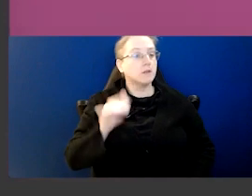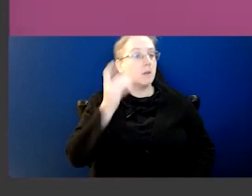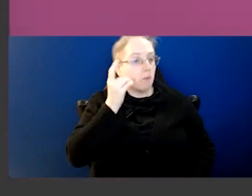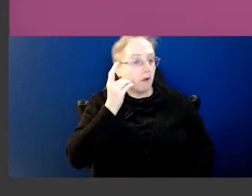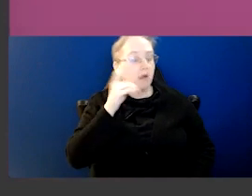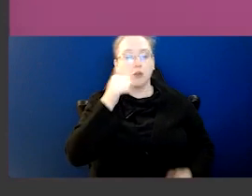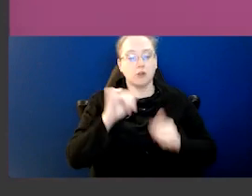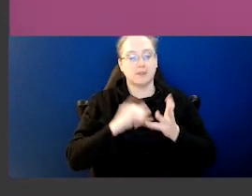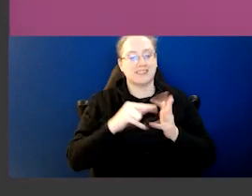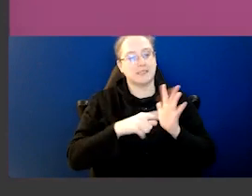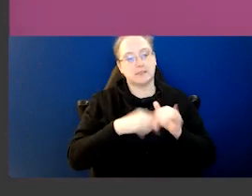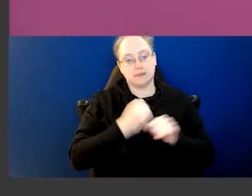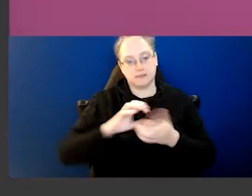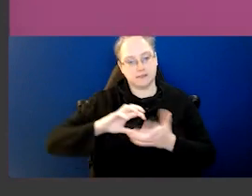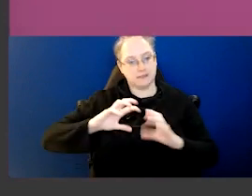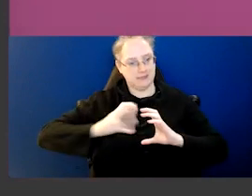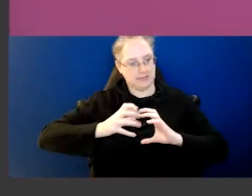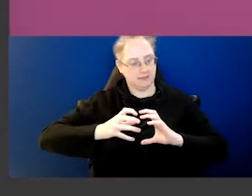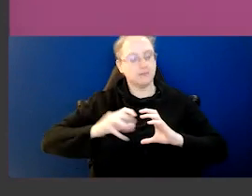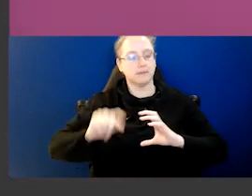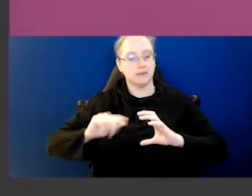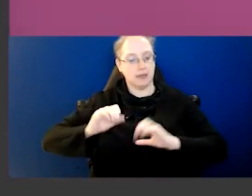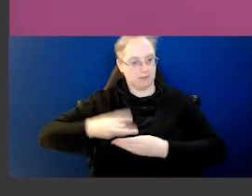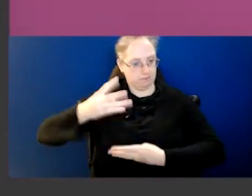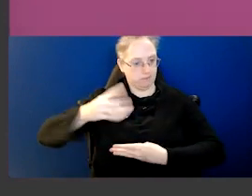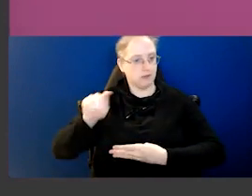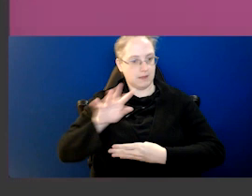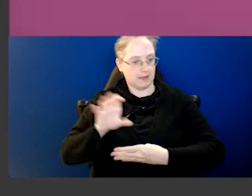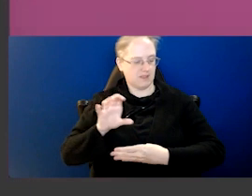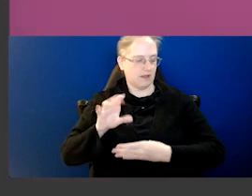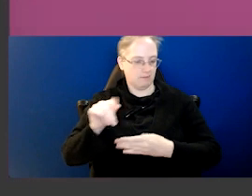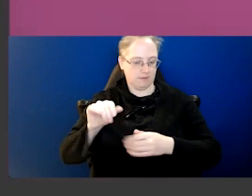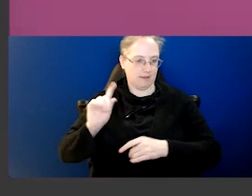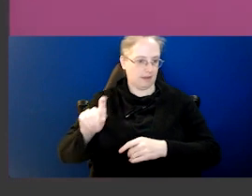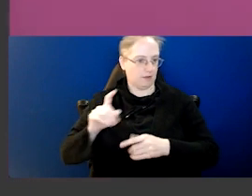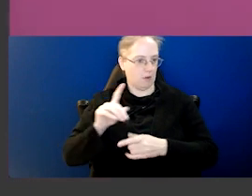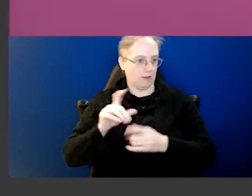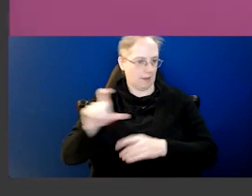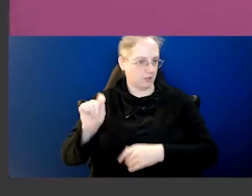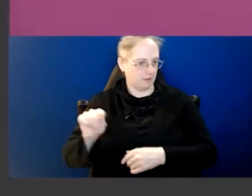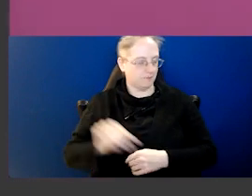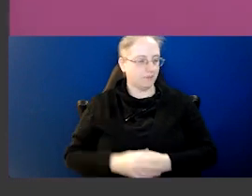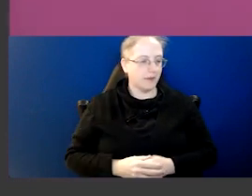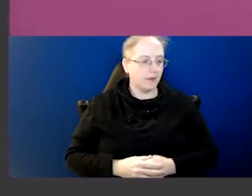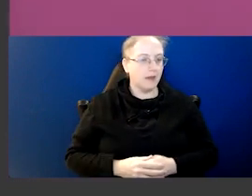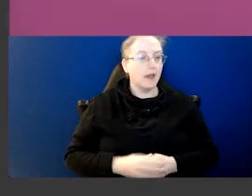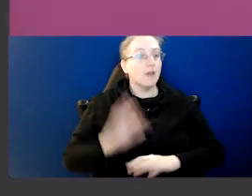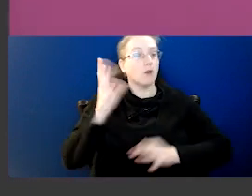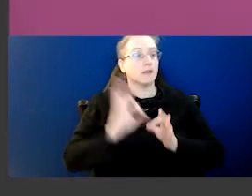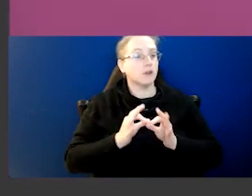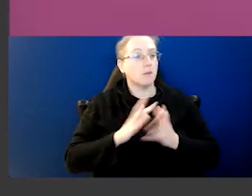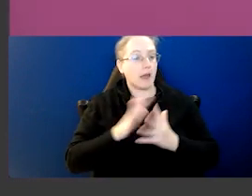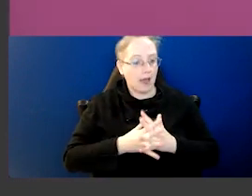clicking on settings in the Zoom app, then tapping meeting to turn on the captions. You can turn on the Auslan interpreter by clicking